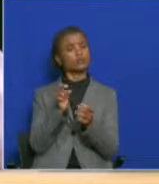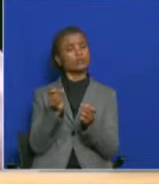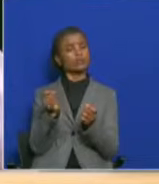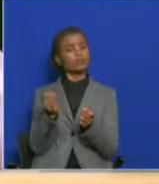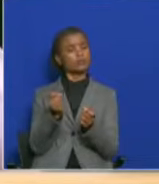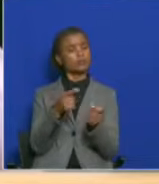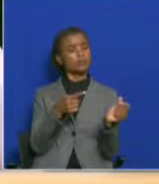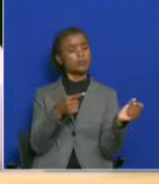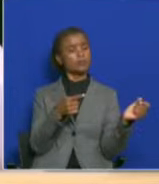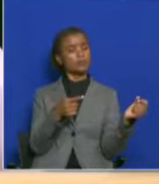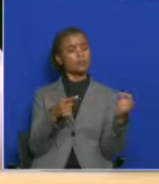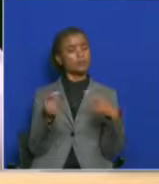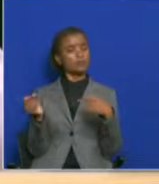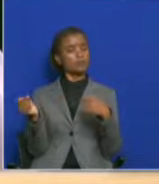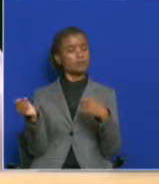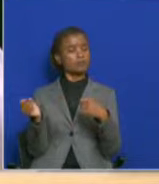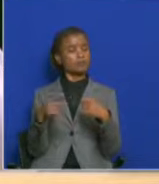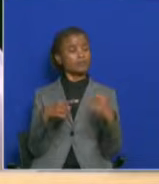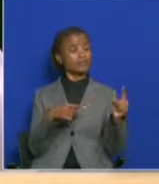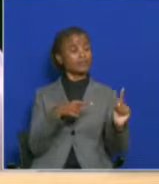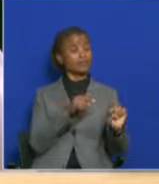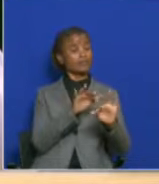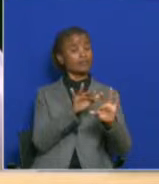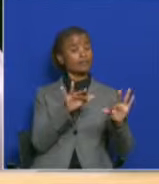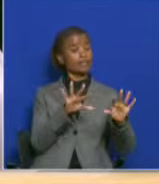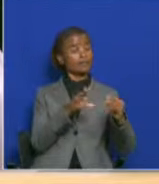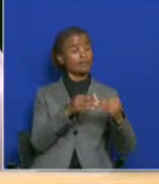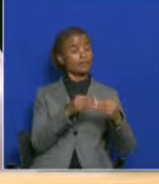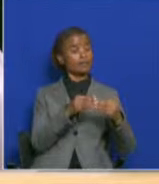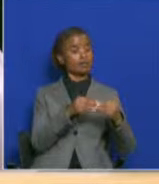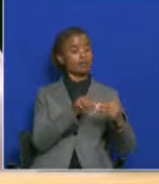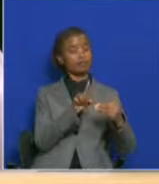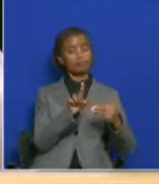public possibly requesting information from a public